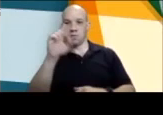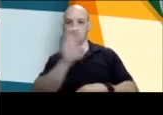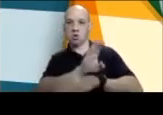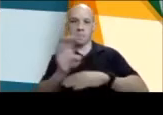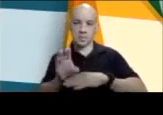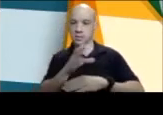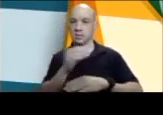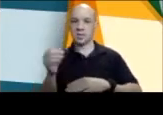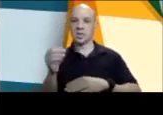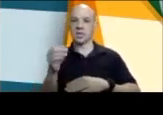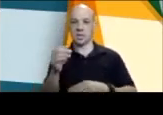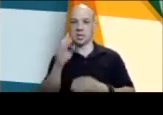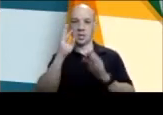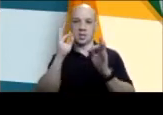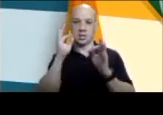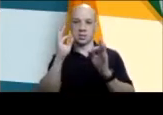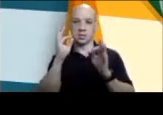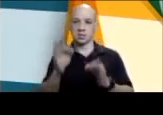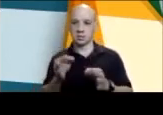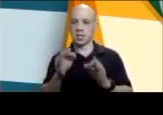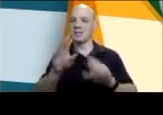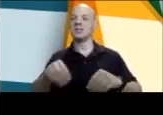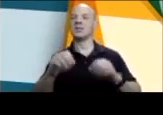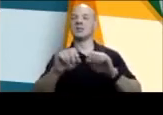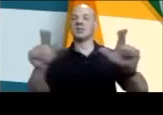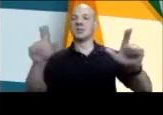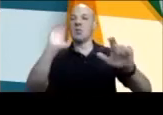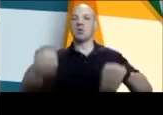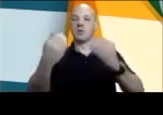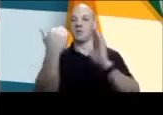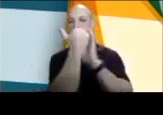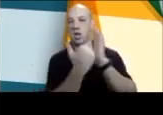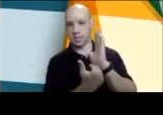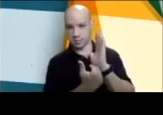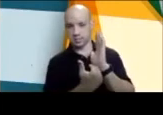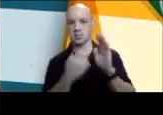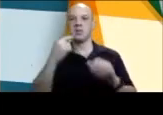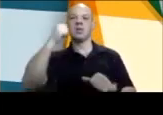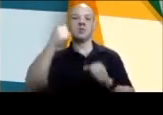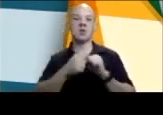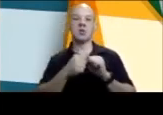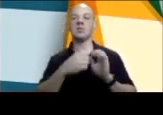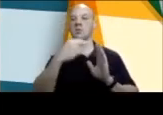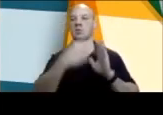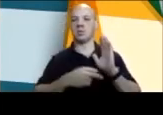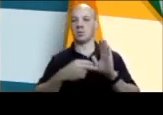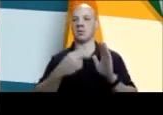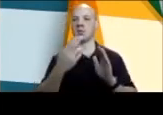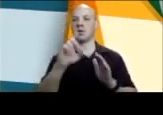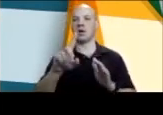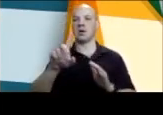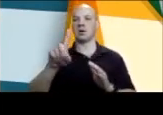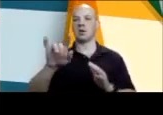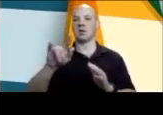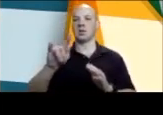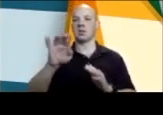and the site will provide a list. Please remember to read the HUD disclaimer on the site and to